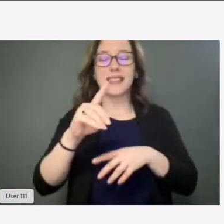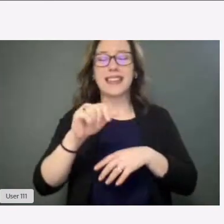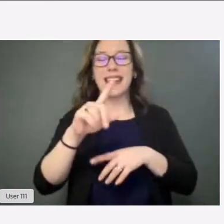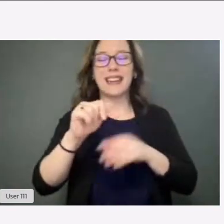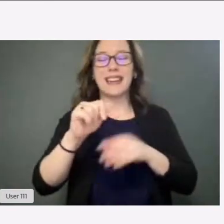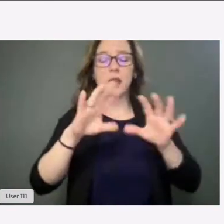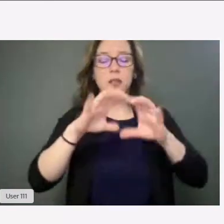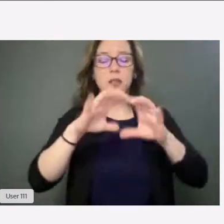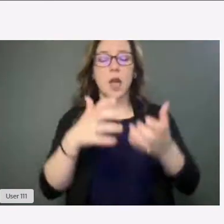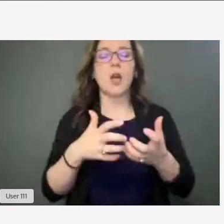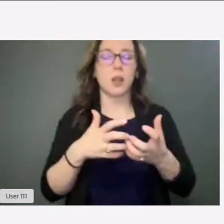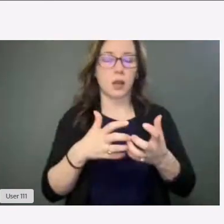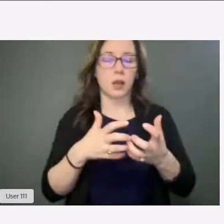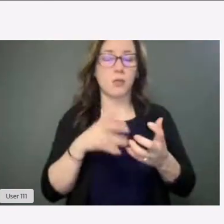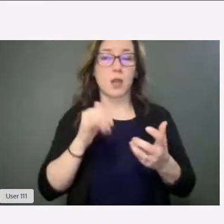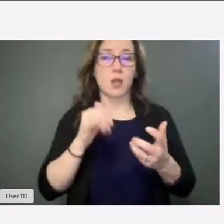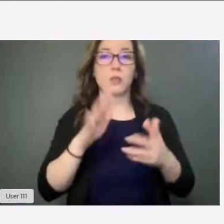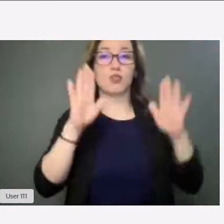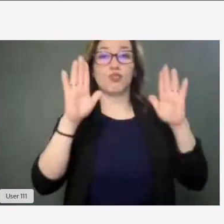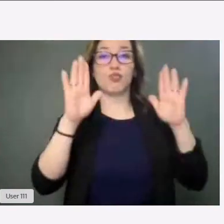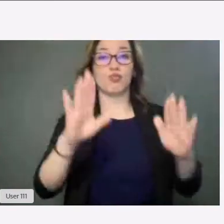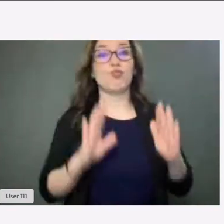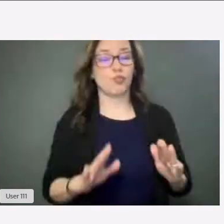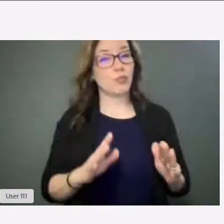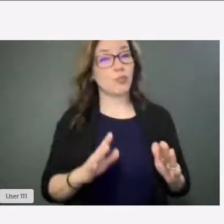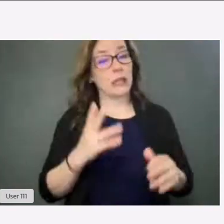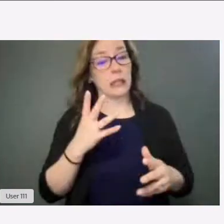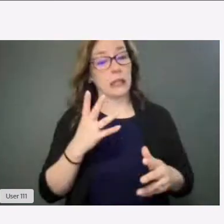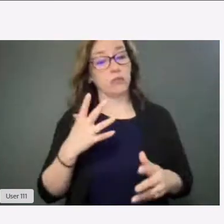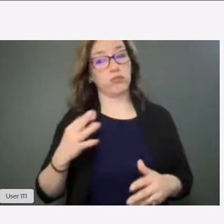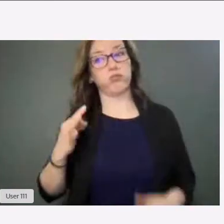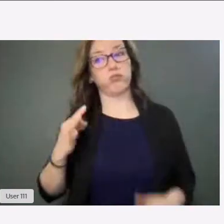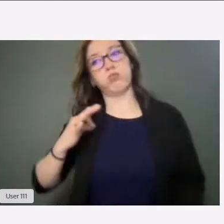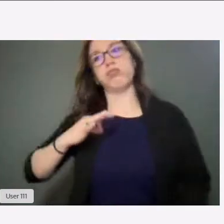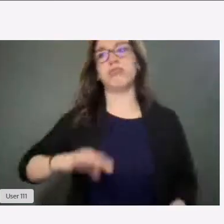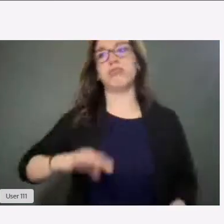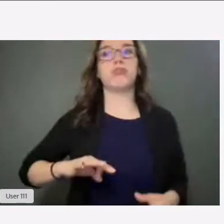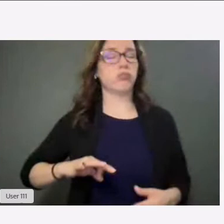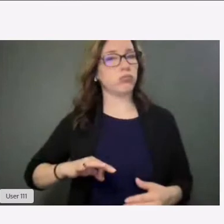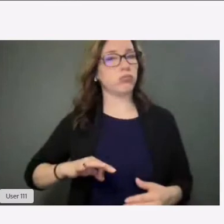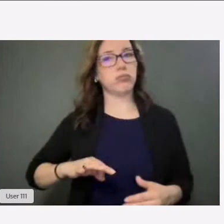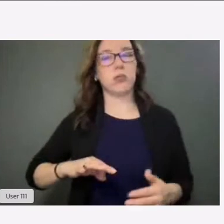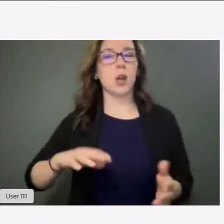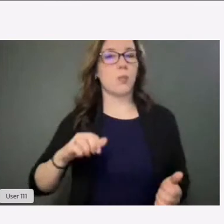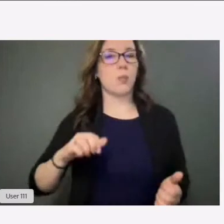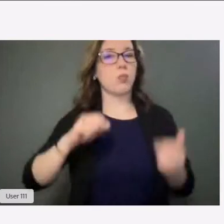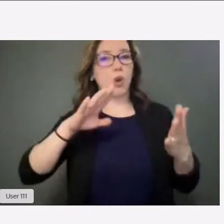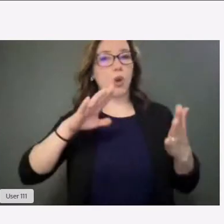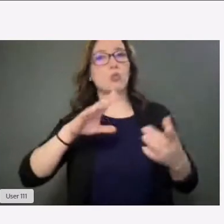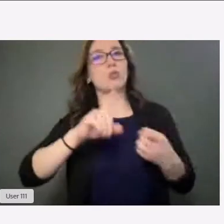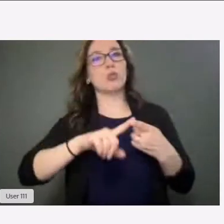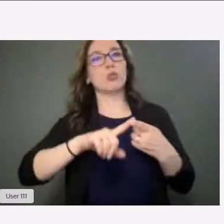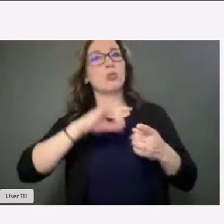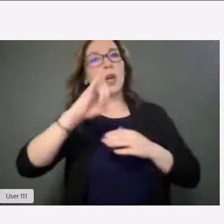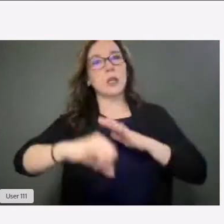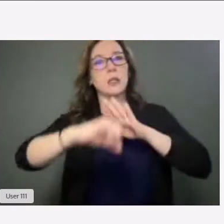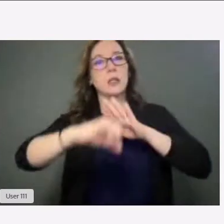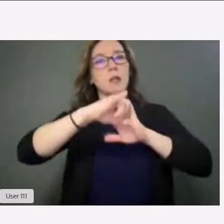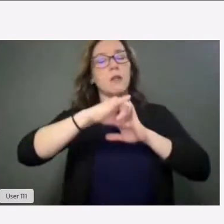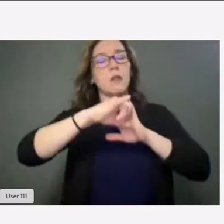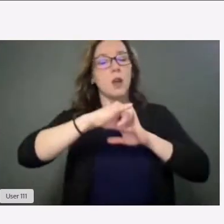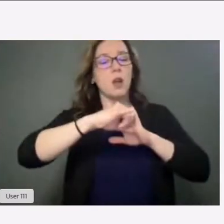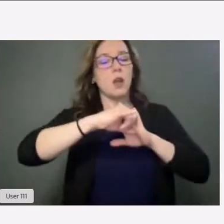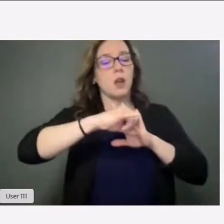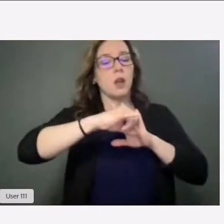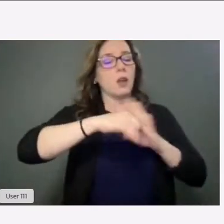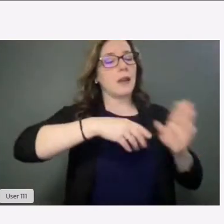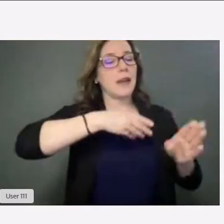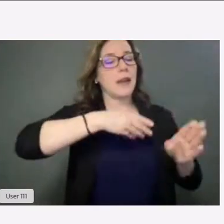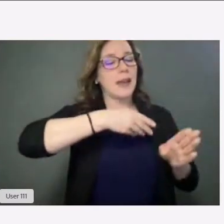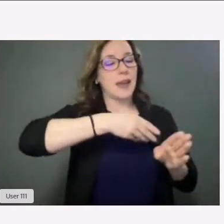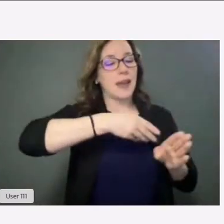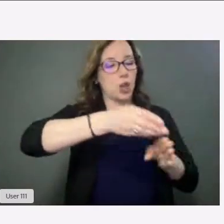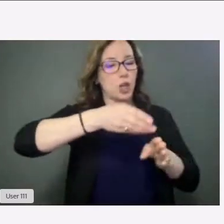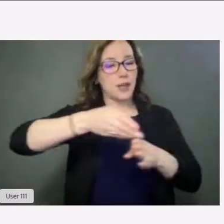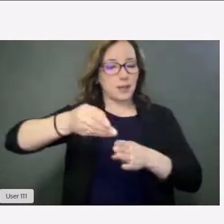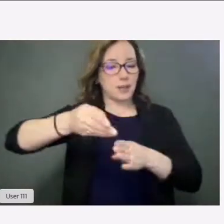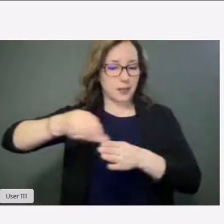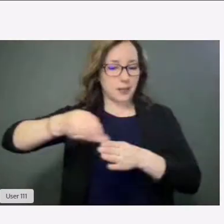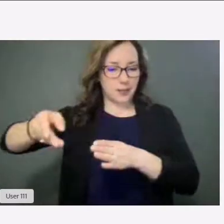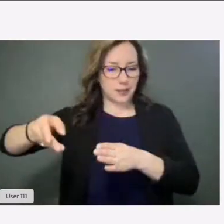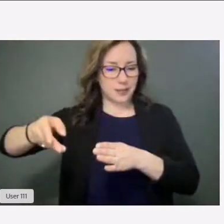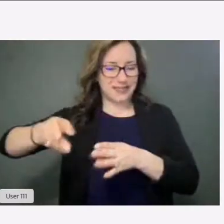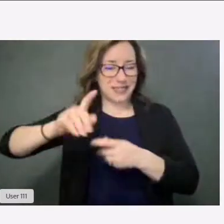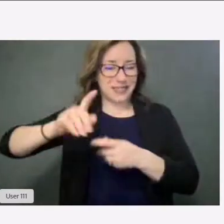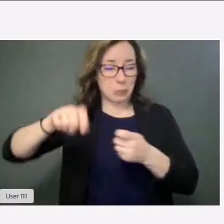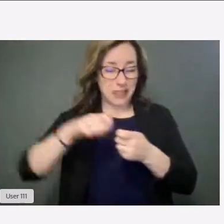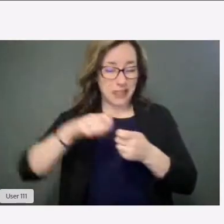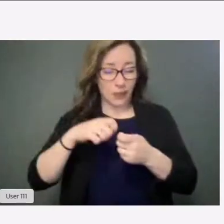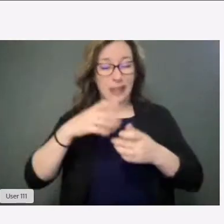a wonderful and useful way to identify areas which are particularly in need of